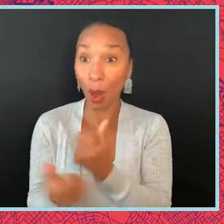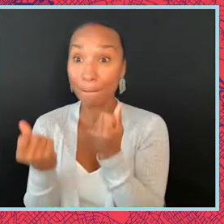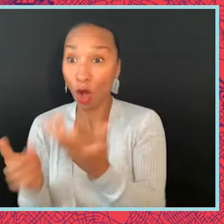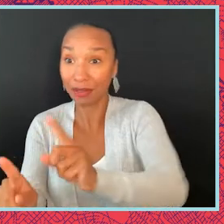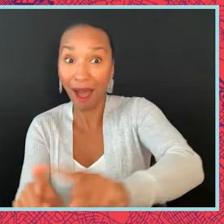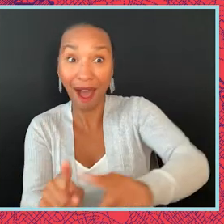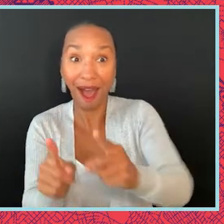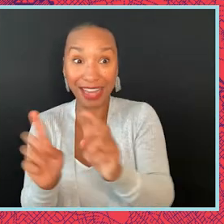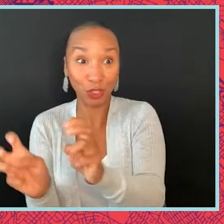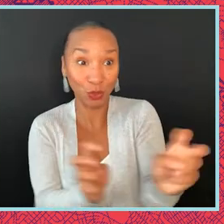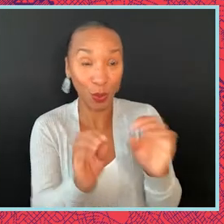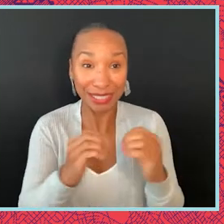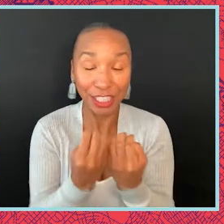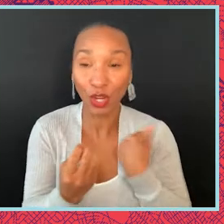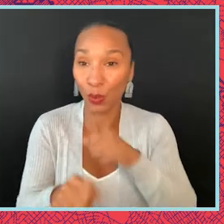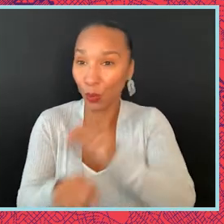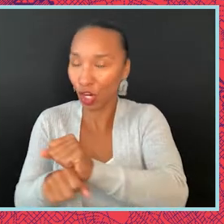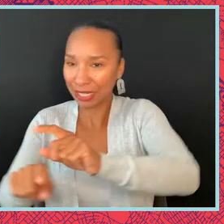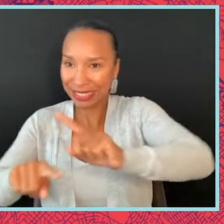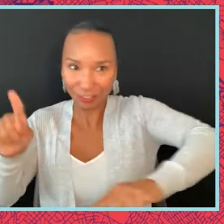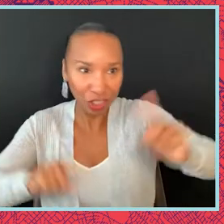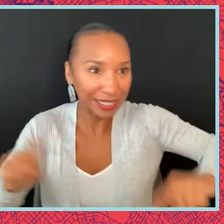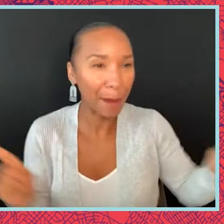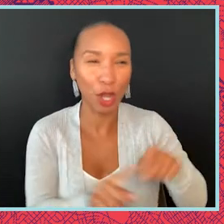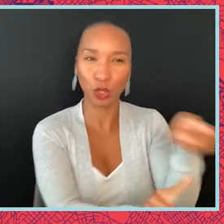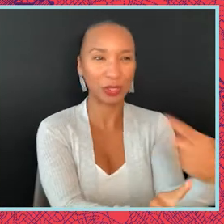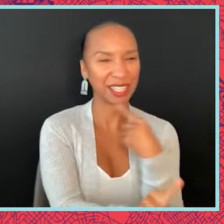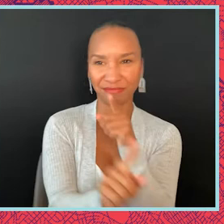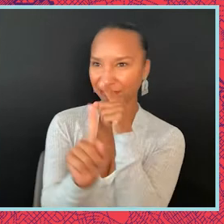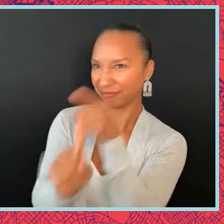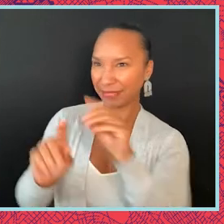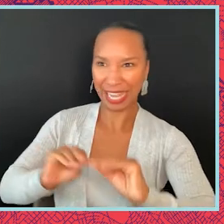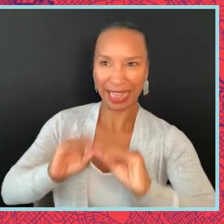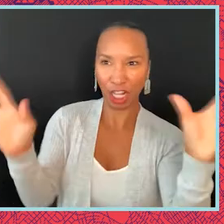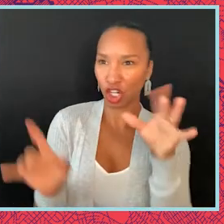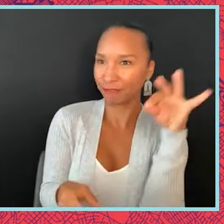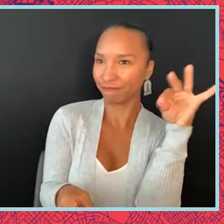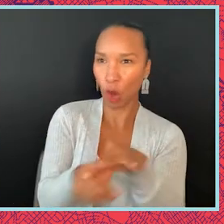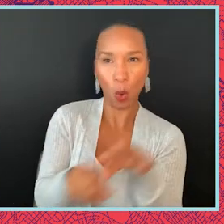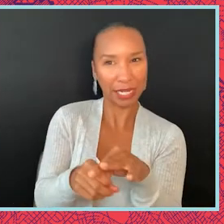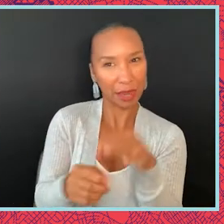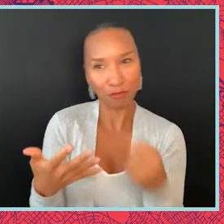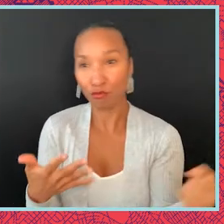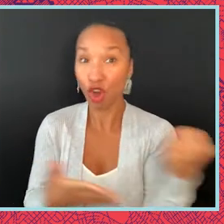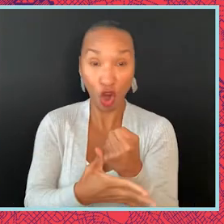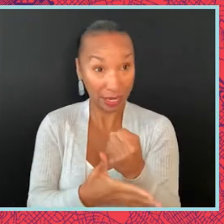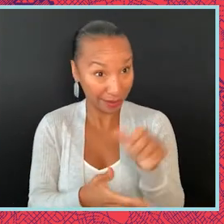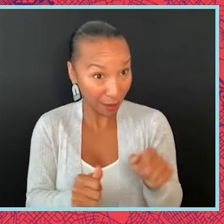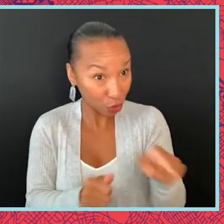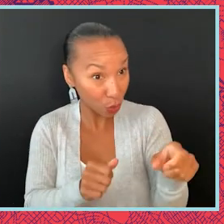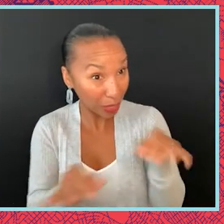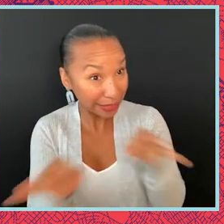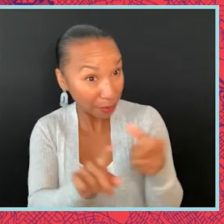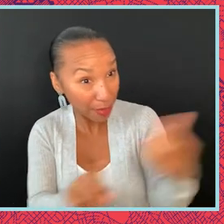multi-issue organization. We work on lots and lots of things, but you said you had this clear vision of voting is the thing. Can you